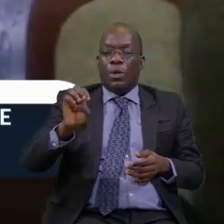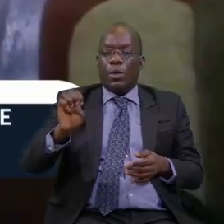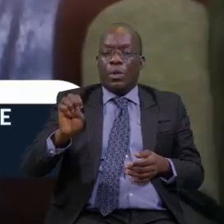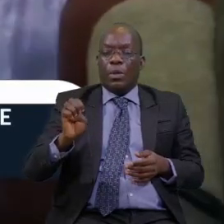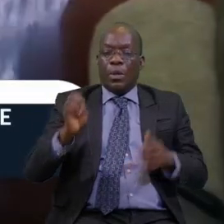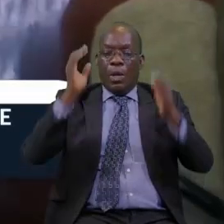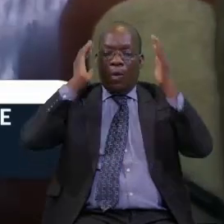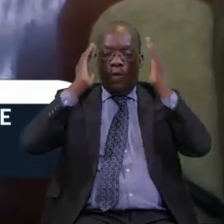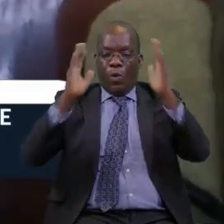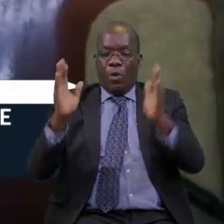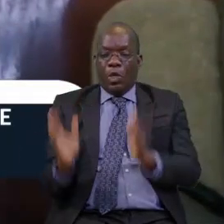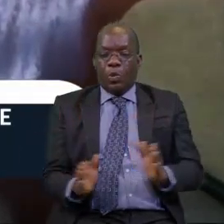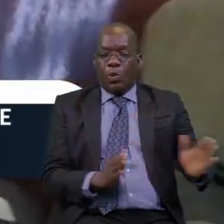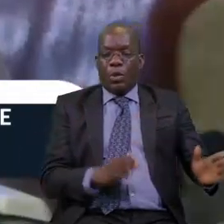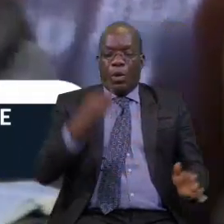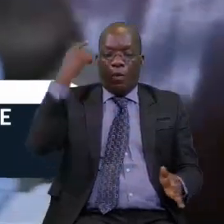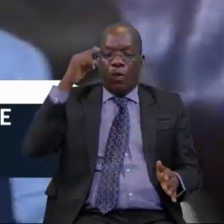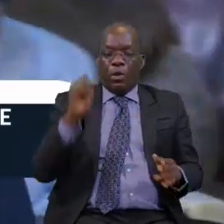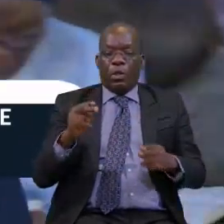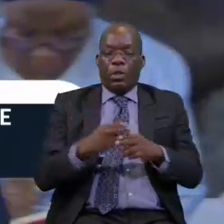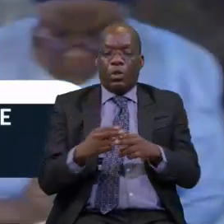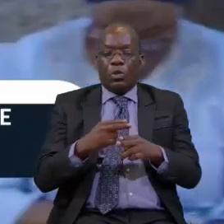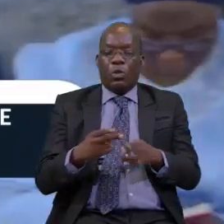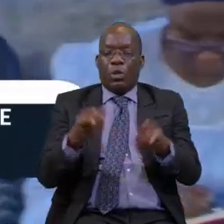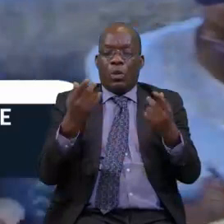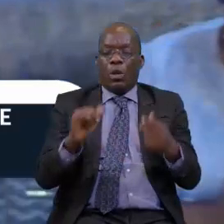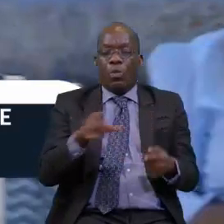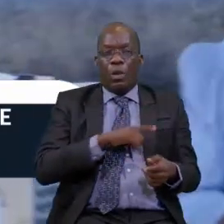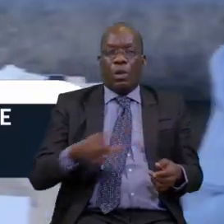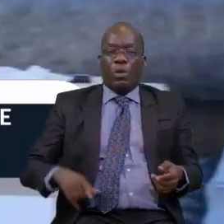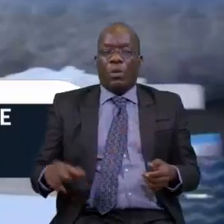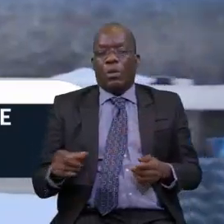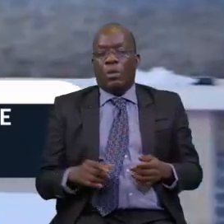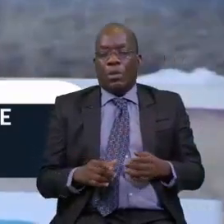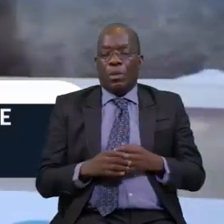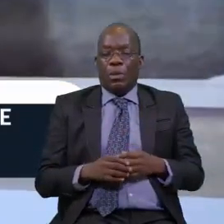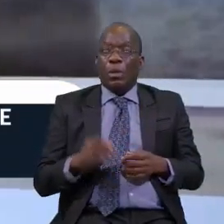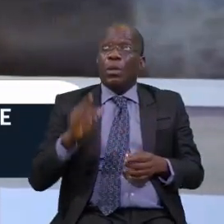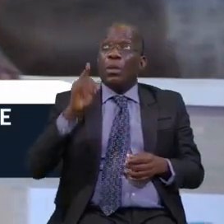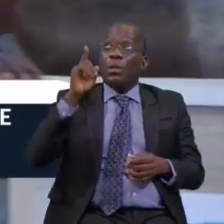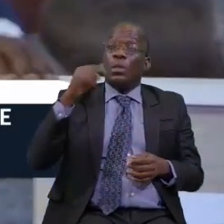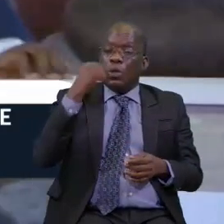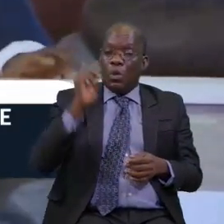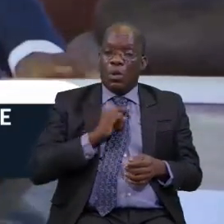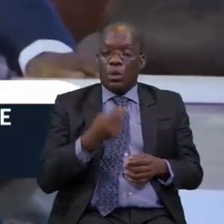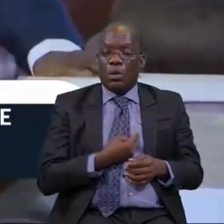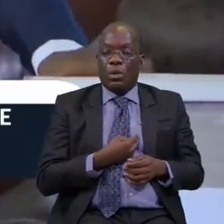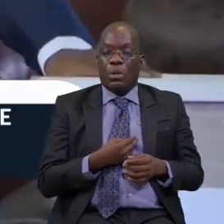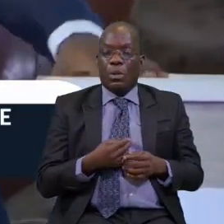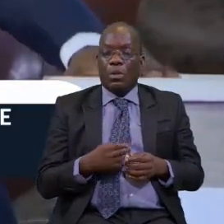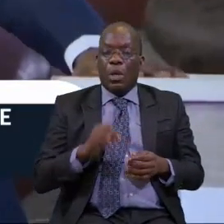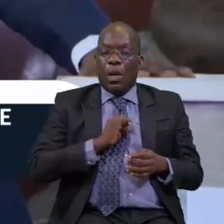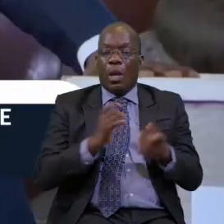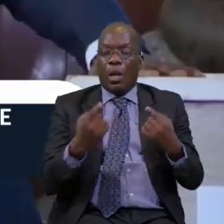preparation for the soon coming leader. He told his own people, I've come the